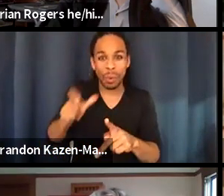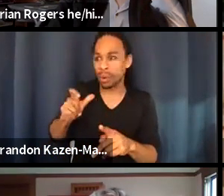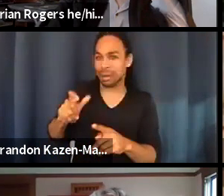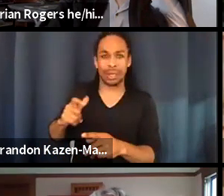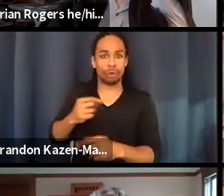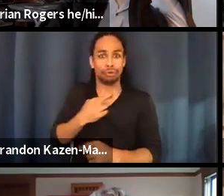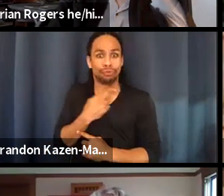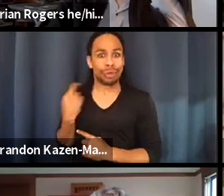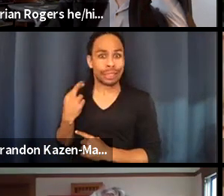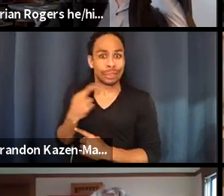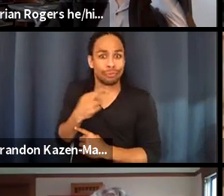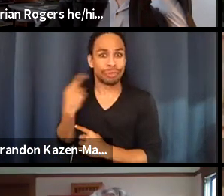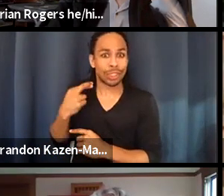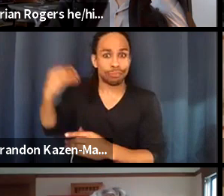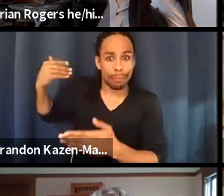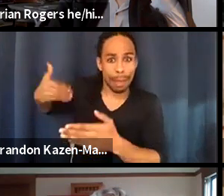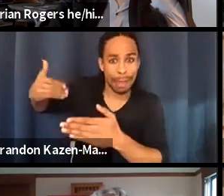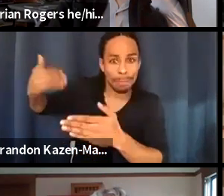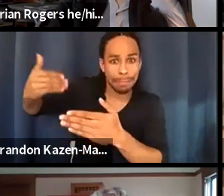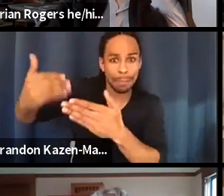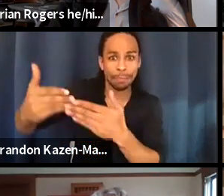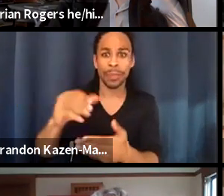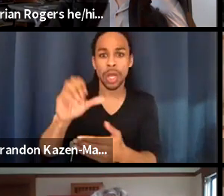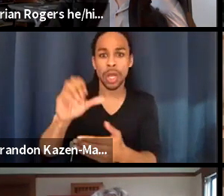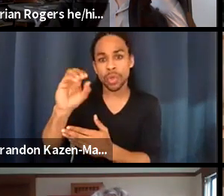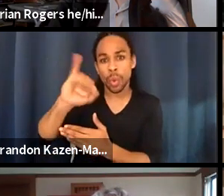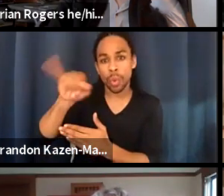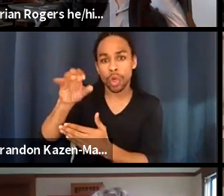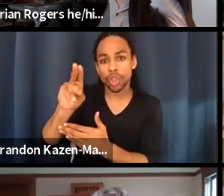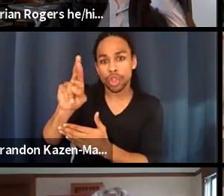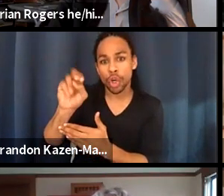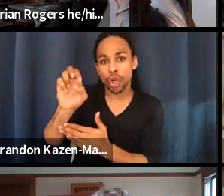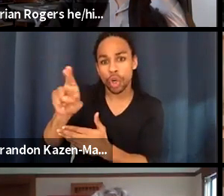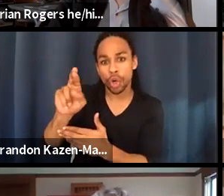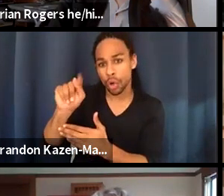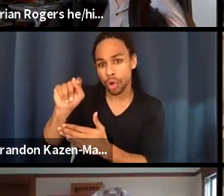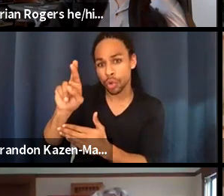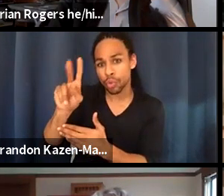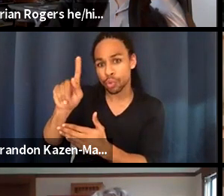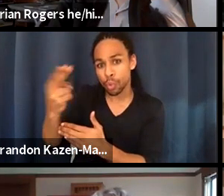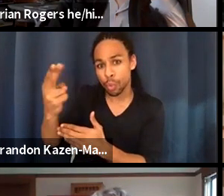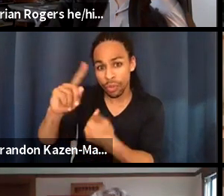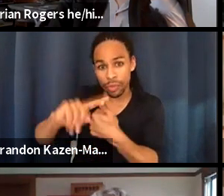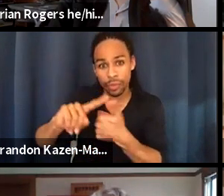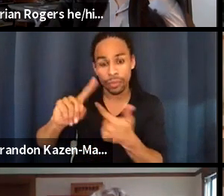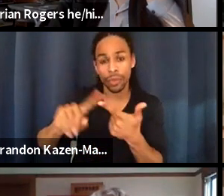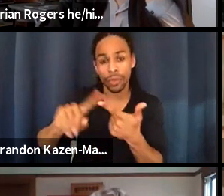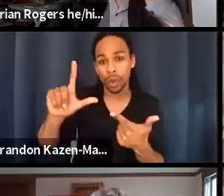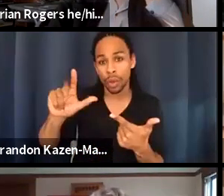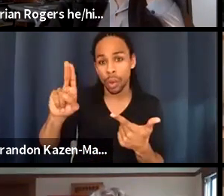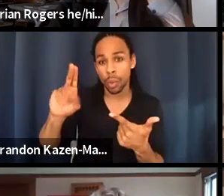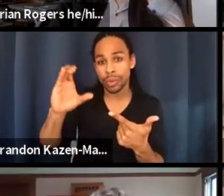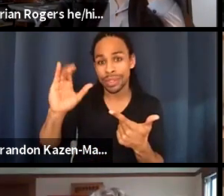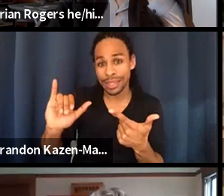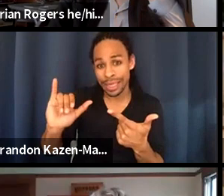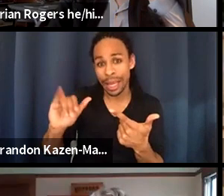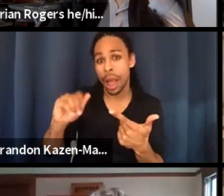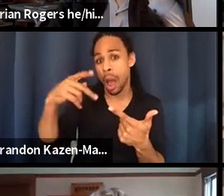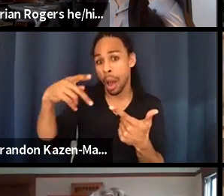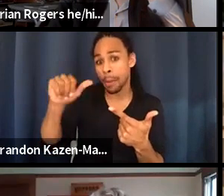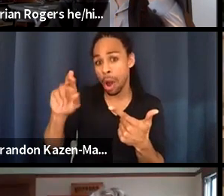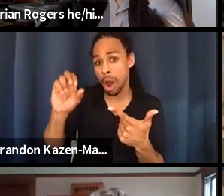Truth, people like Lucy Parsons, people like Martin Luther King